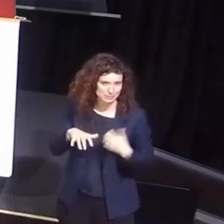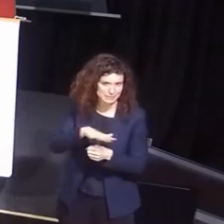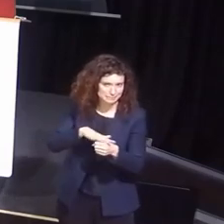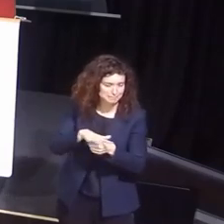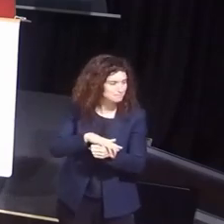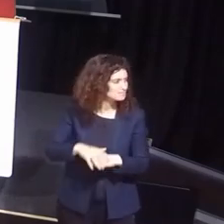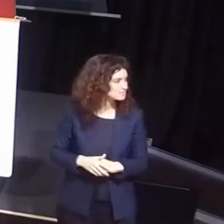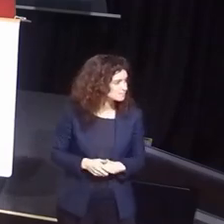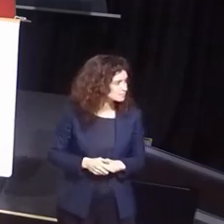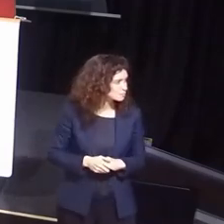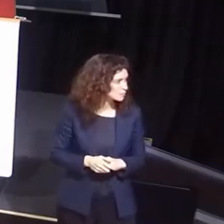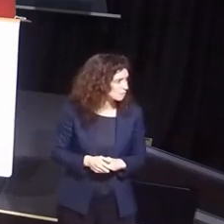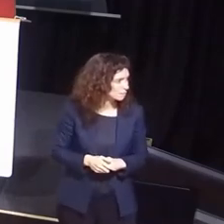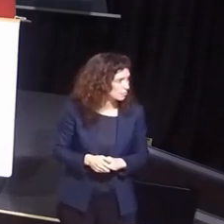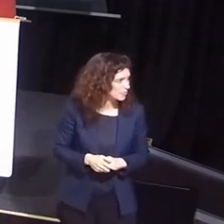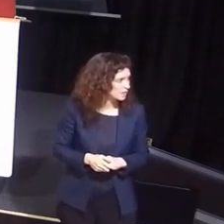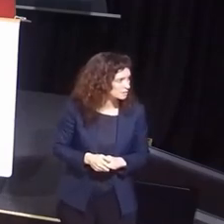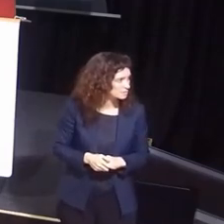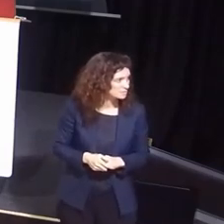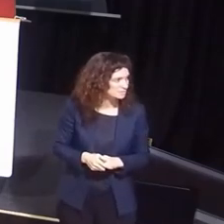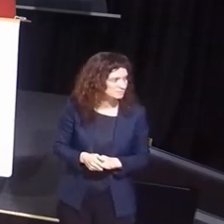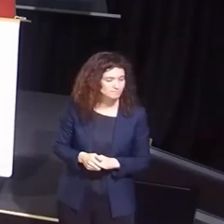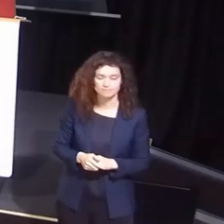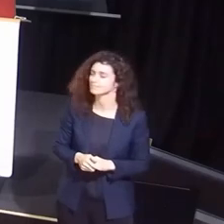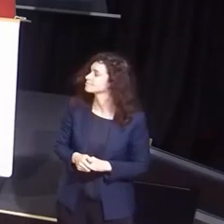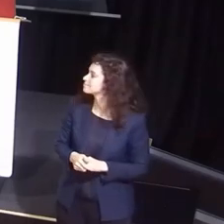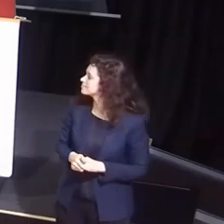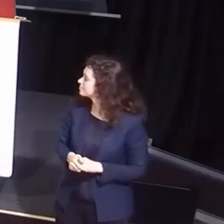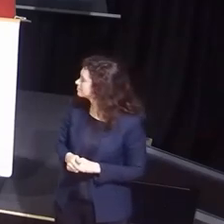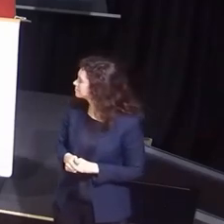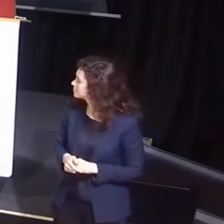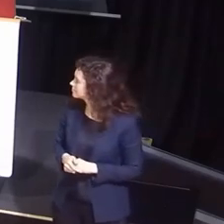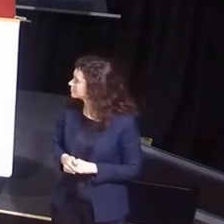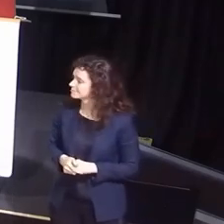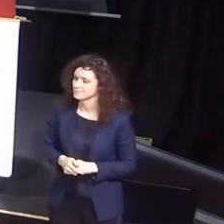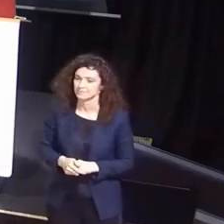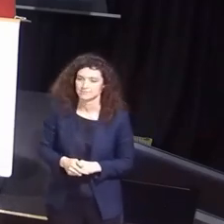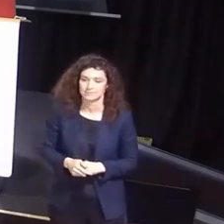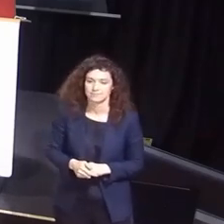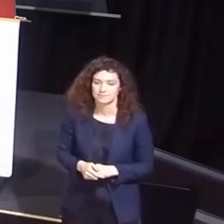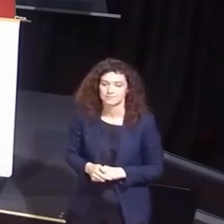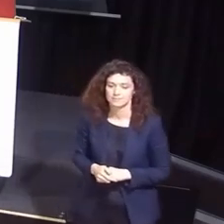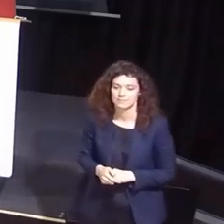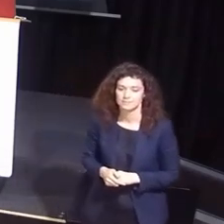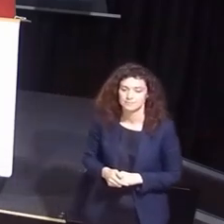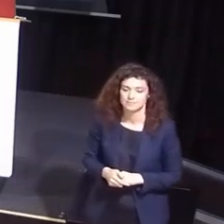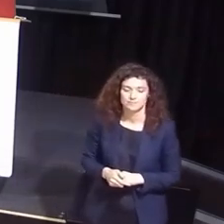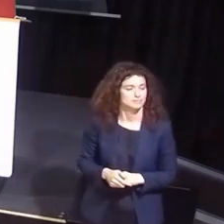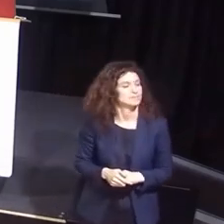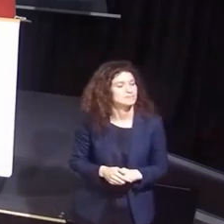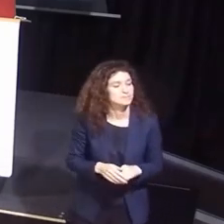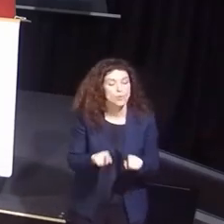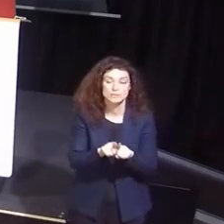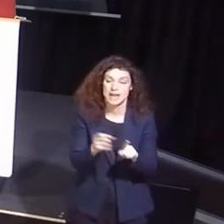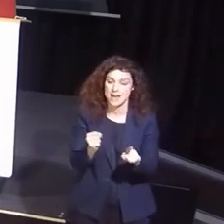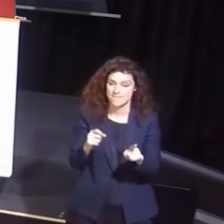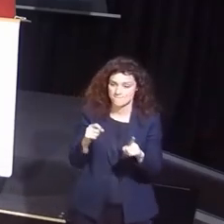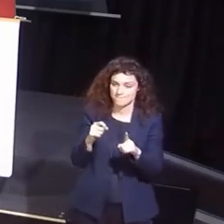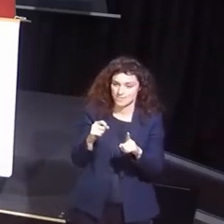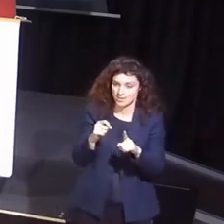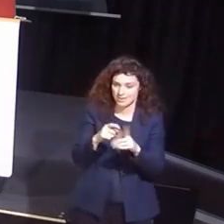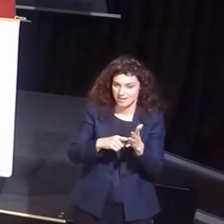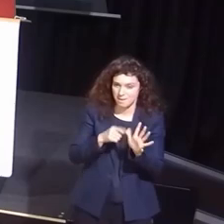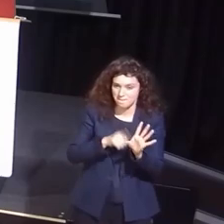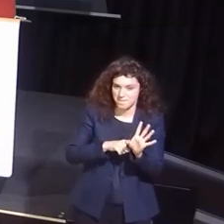Conquer was actually the first time I hacked any files. Yeah? Yeah, it was really fun. No. Sorry, carry on. I have a PlayStation 1. And it's